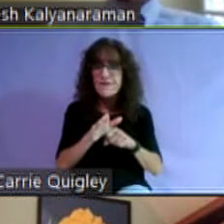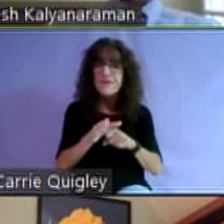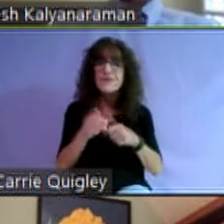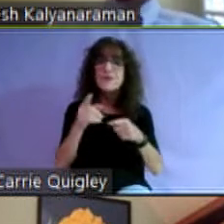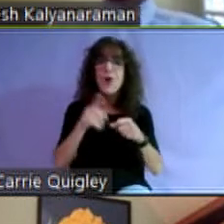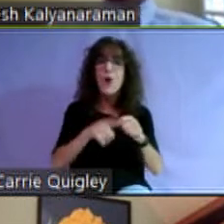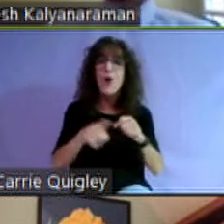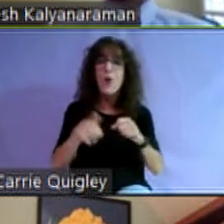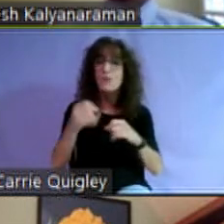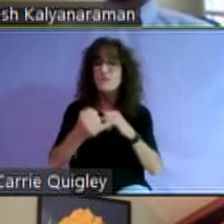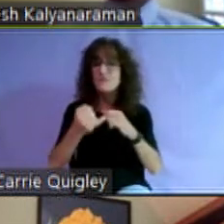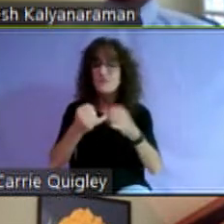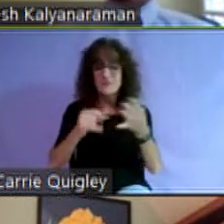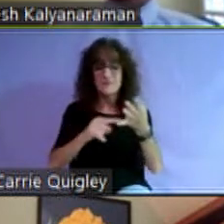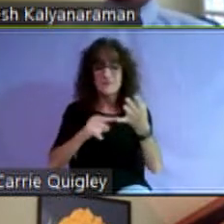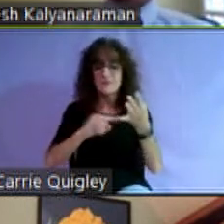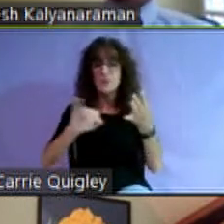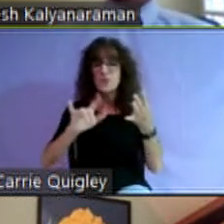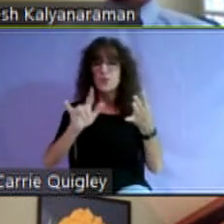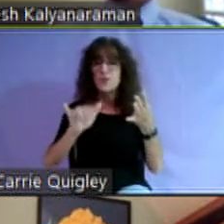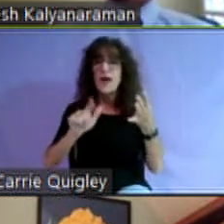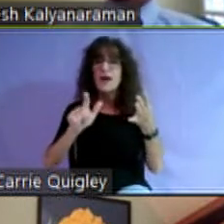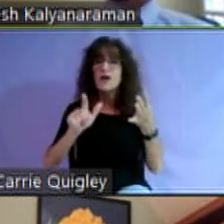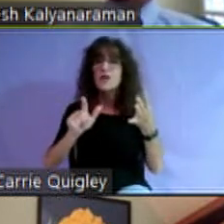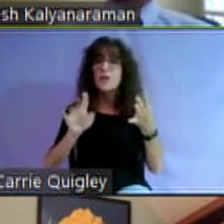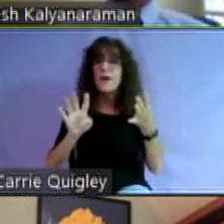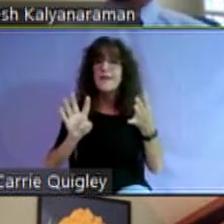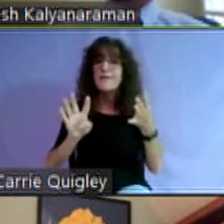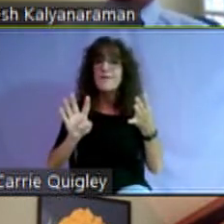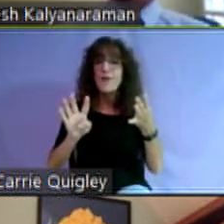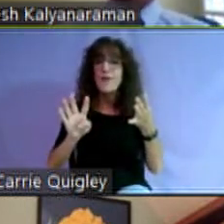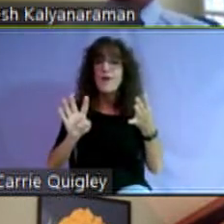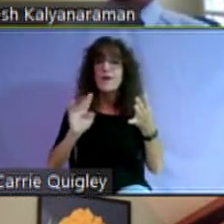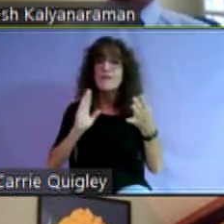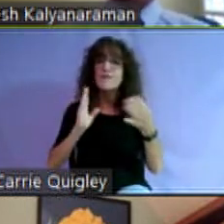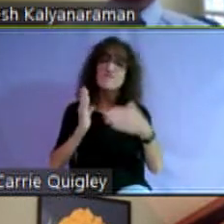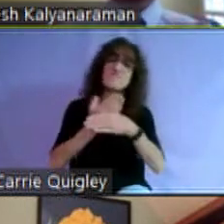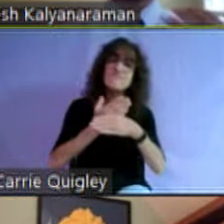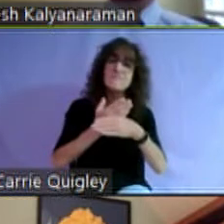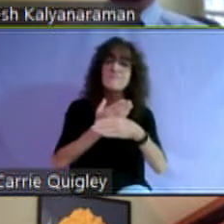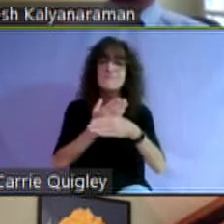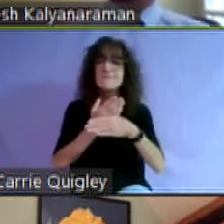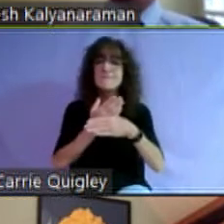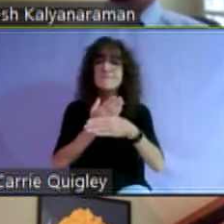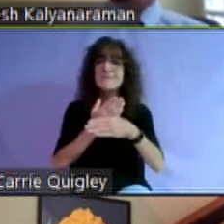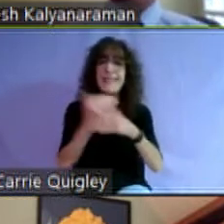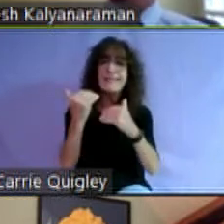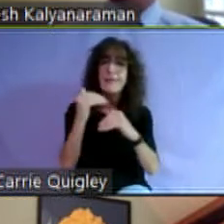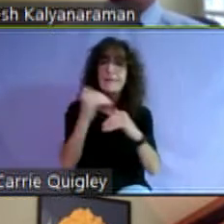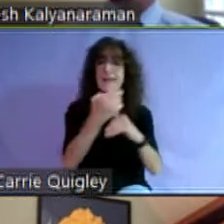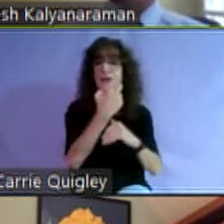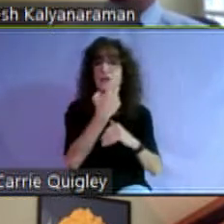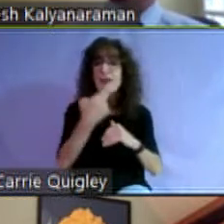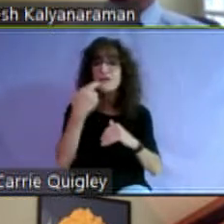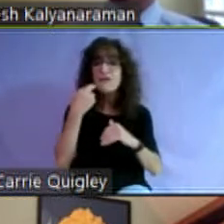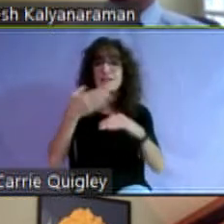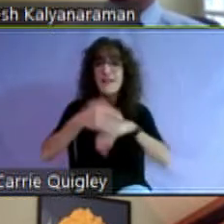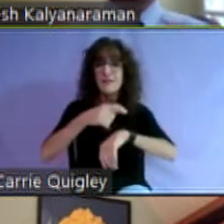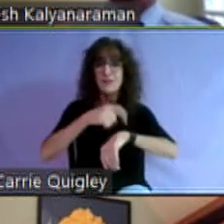late July, July 24th, we had the interventions around limiting restaurants after 10